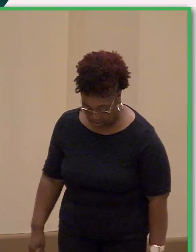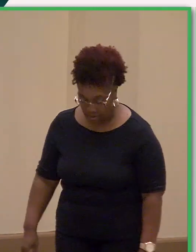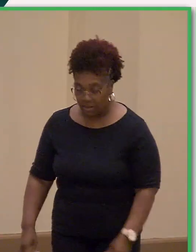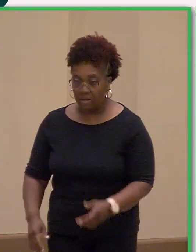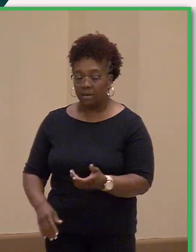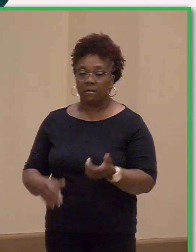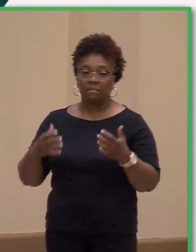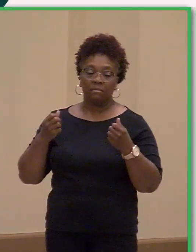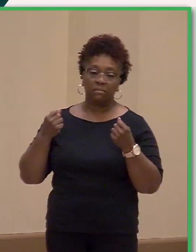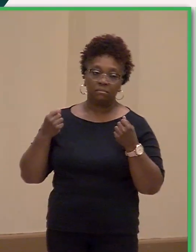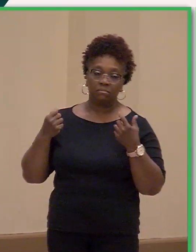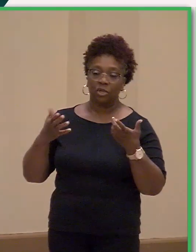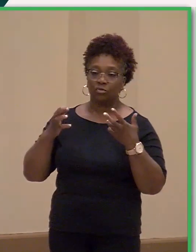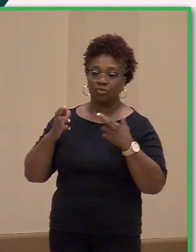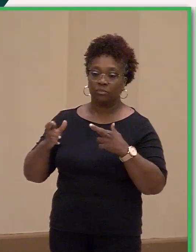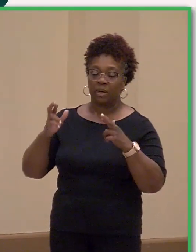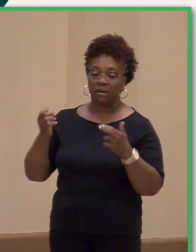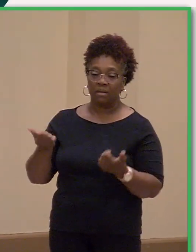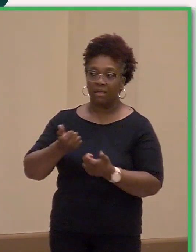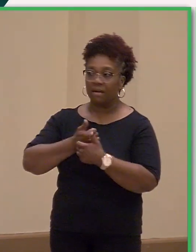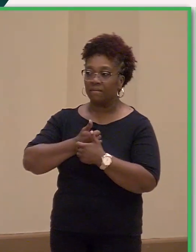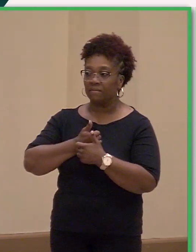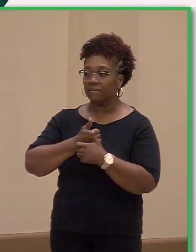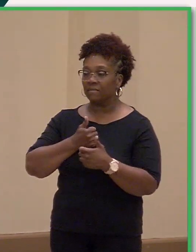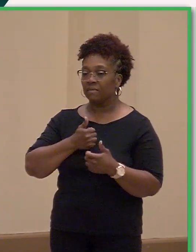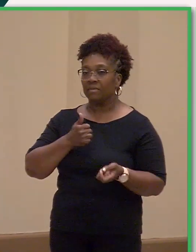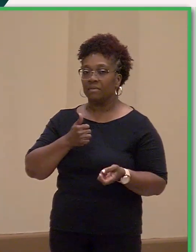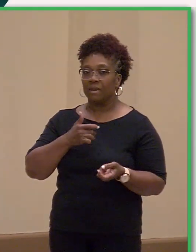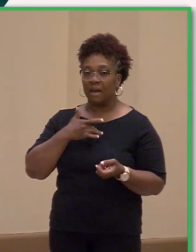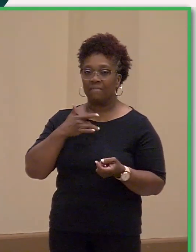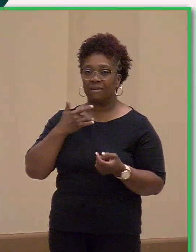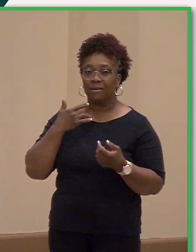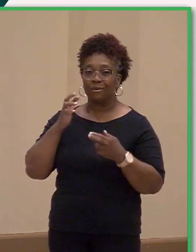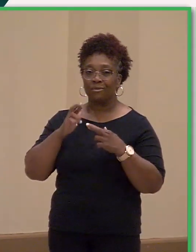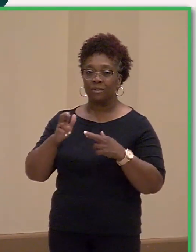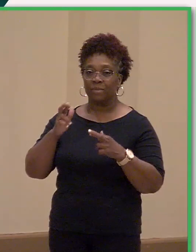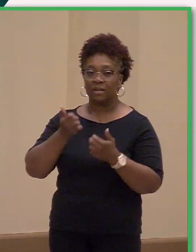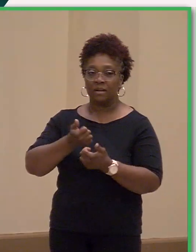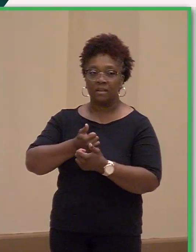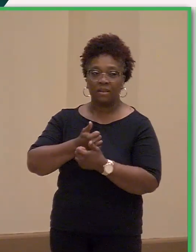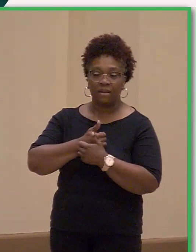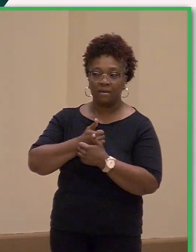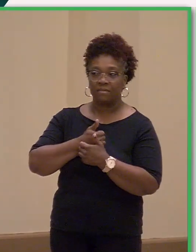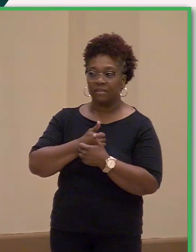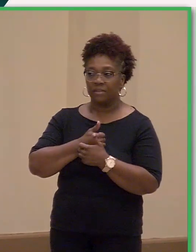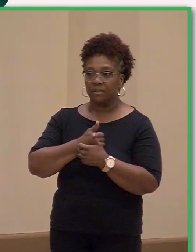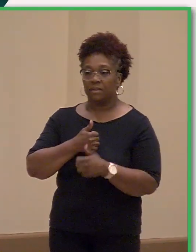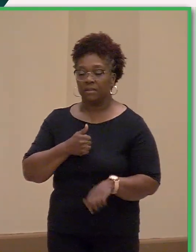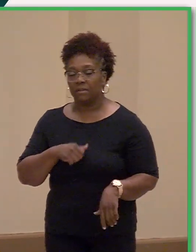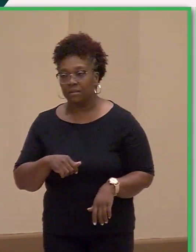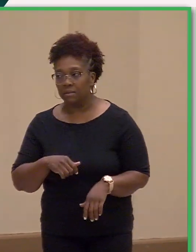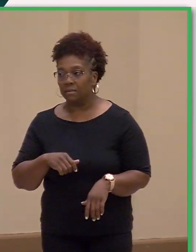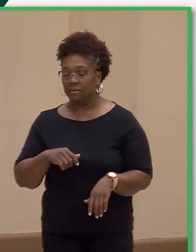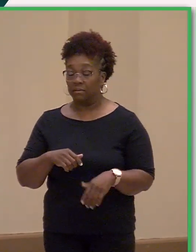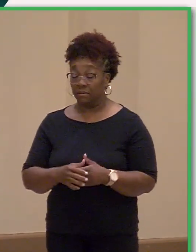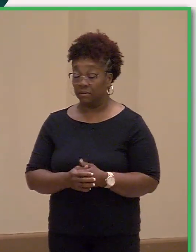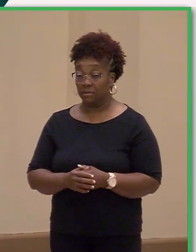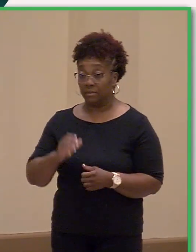and love. Even I can feel the respect and love no matter if a person agrees with you 100% or not.